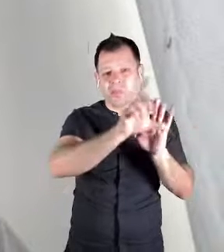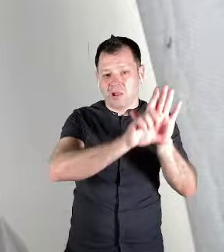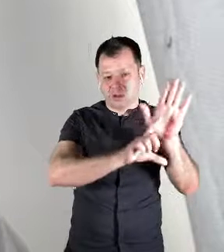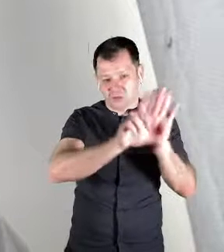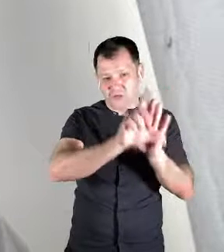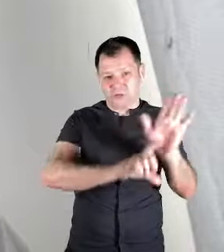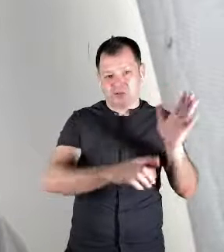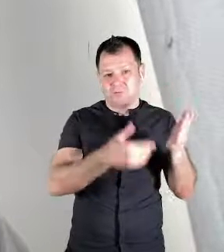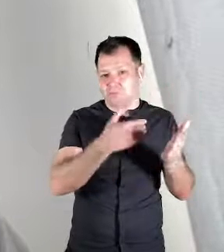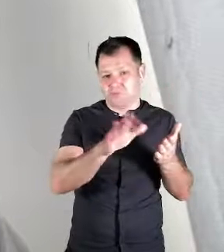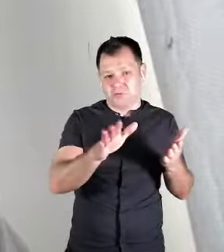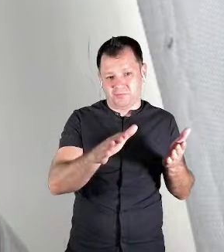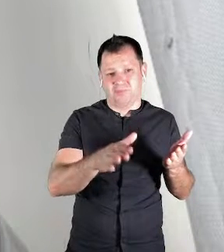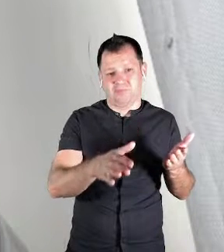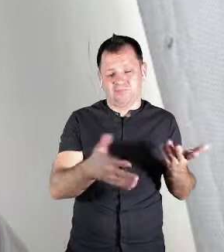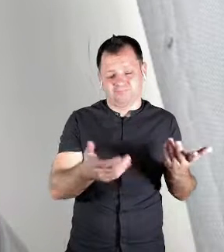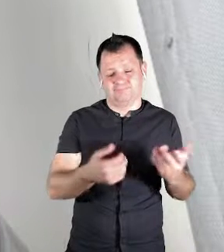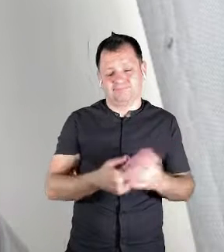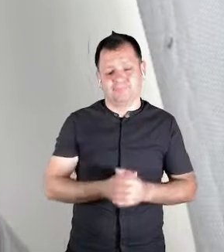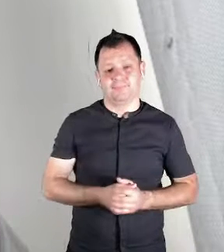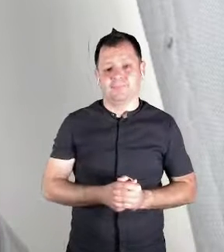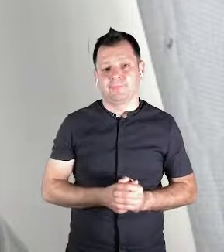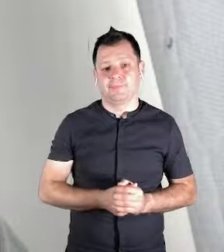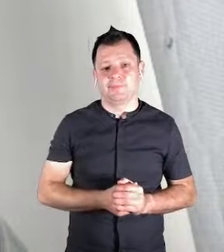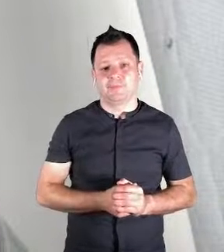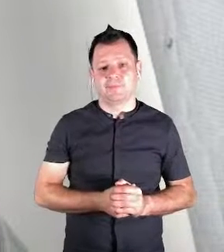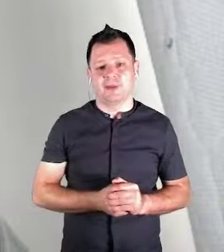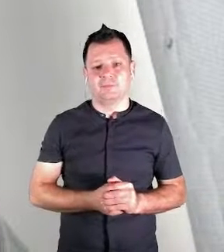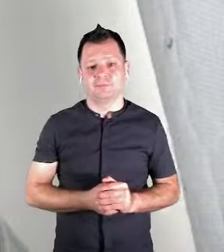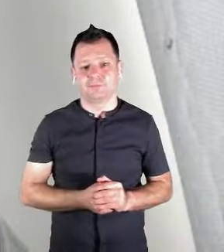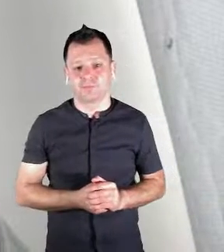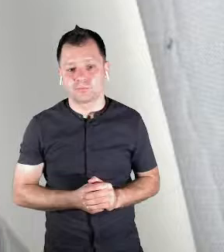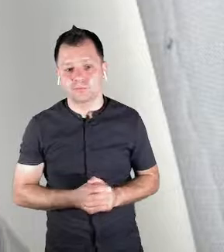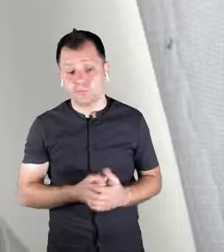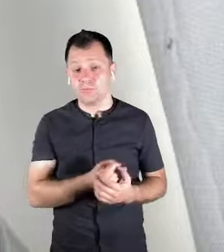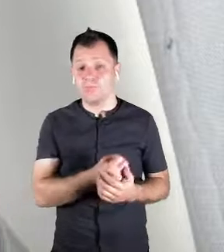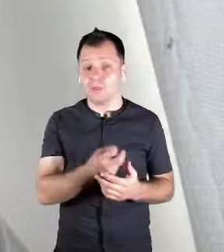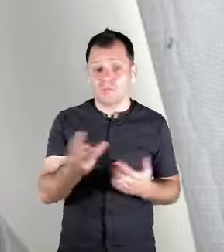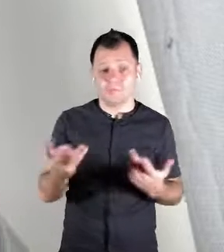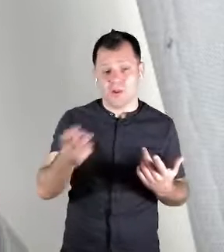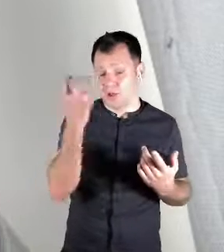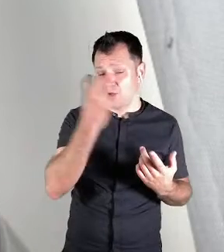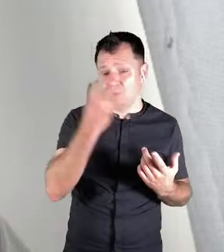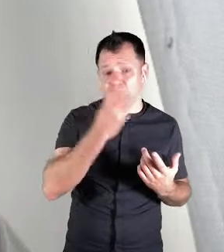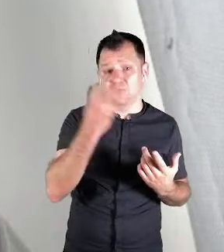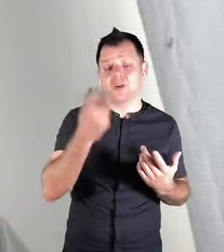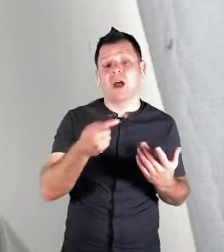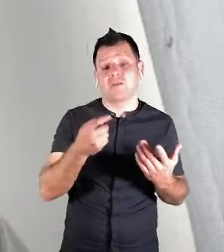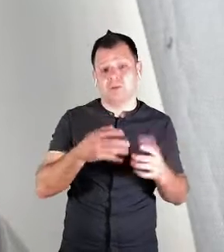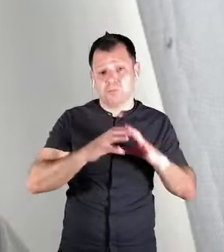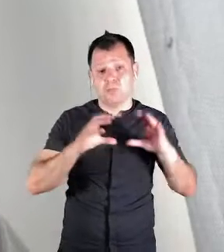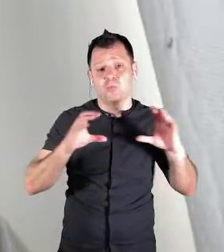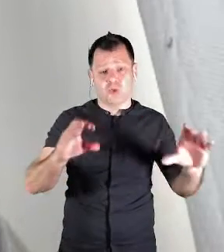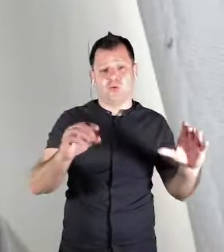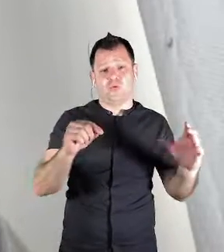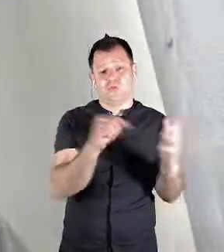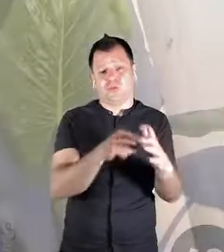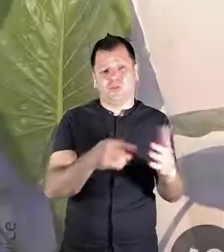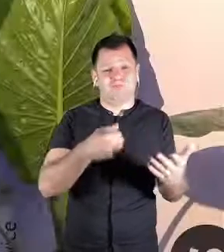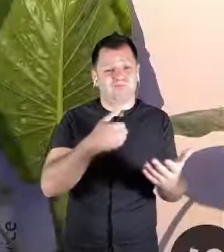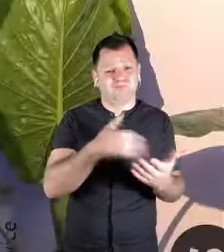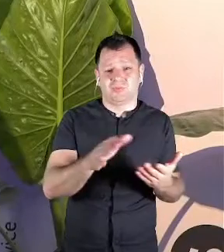buildings are demolished in Sweden right now. It's another wave, I would say, of this.